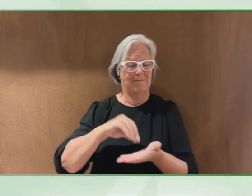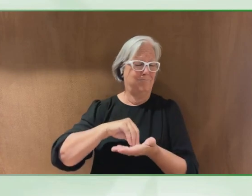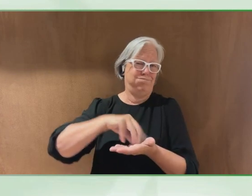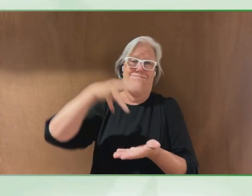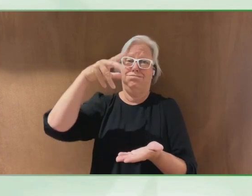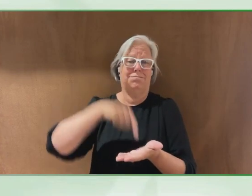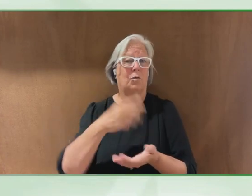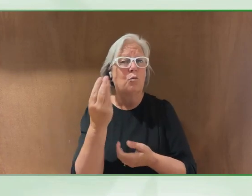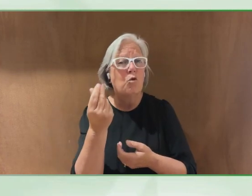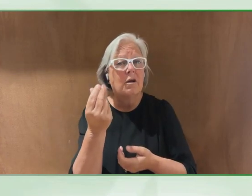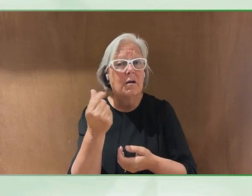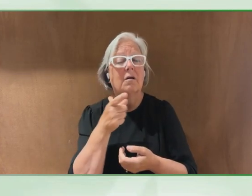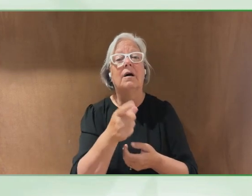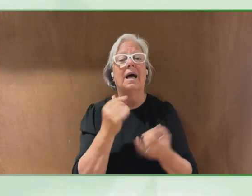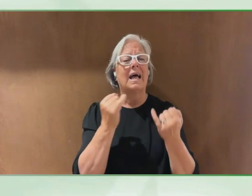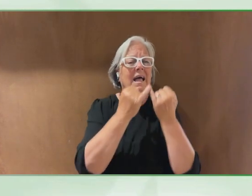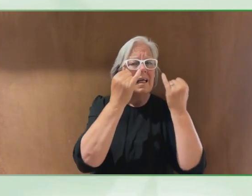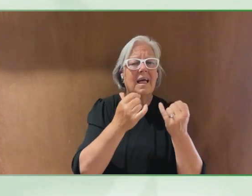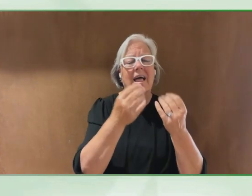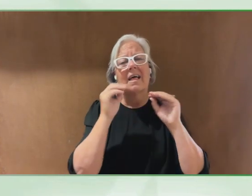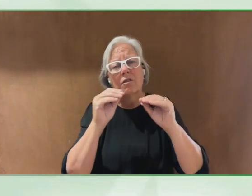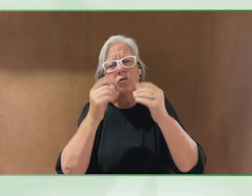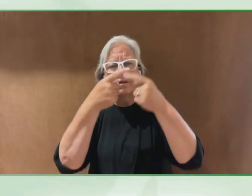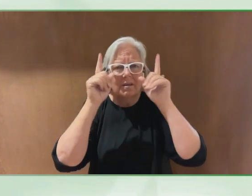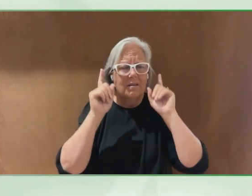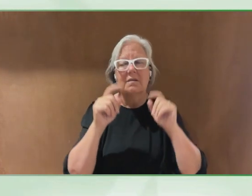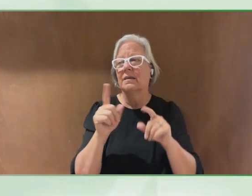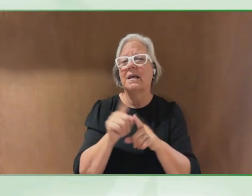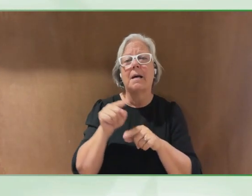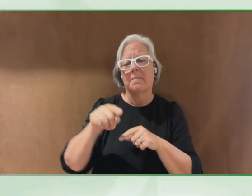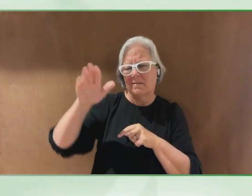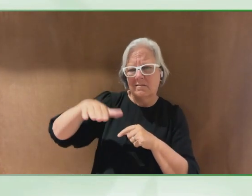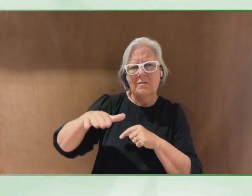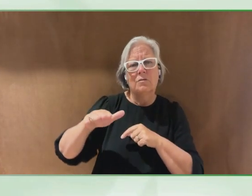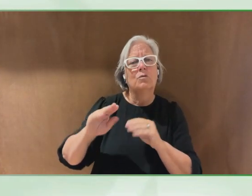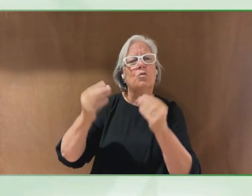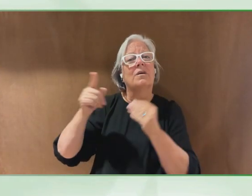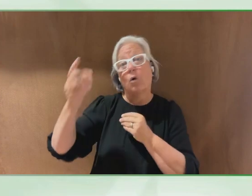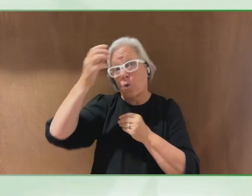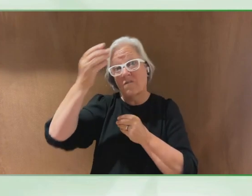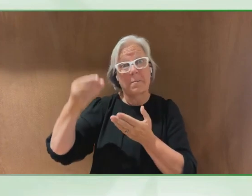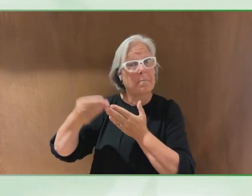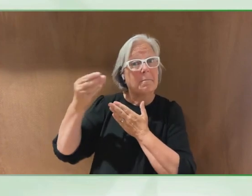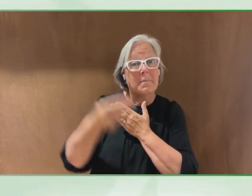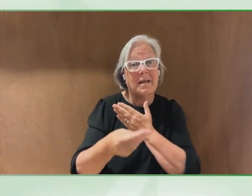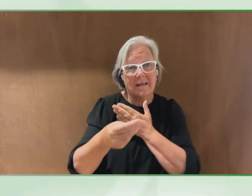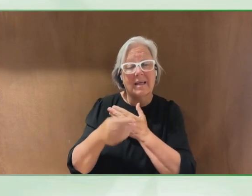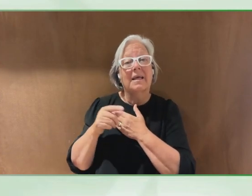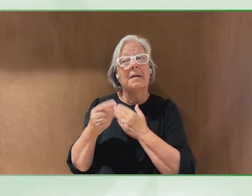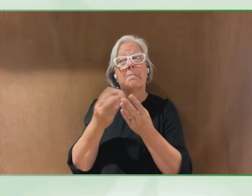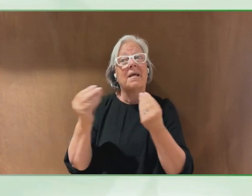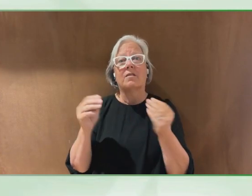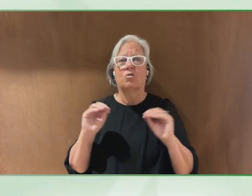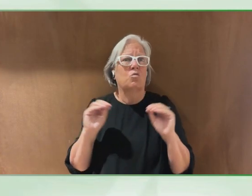institutions, particularly secondary schools which are funded by the state, don't often have access to these technologies. I was finding it